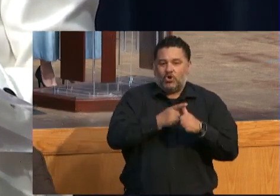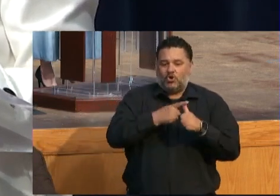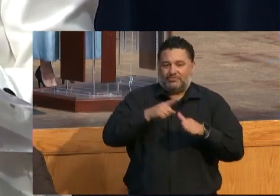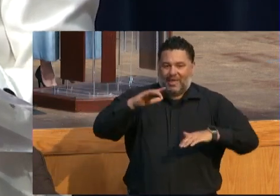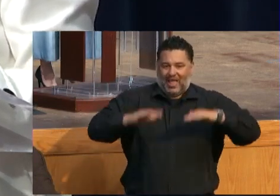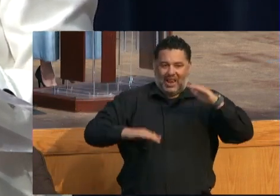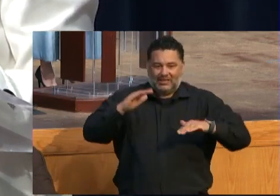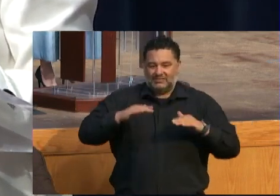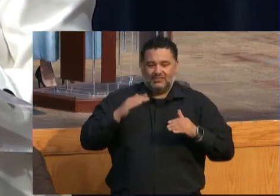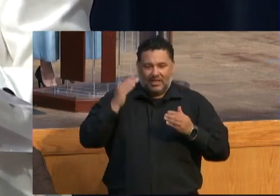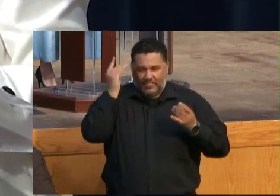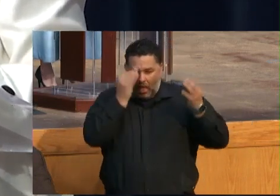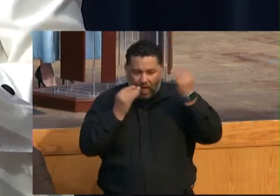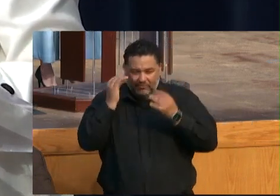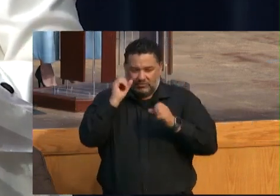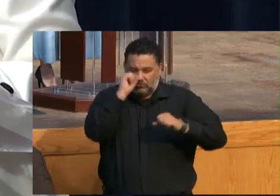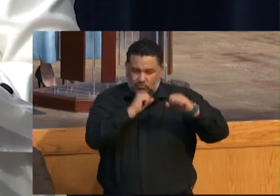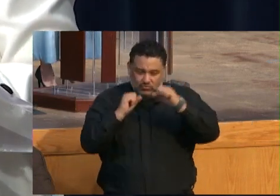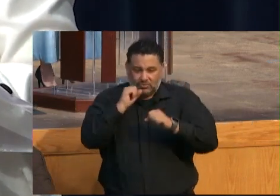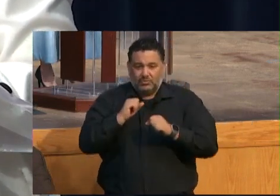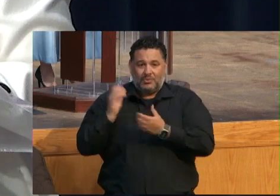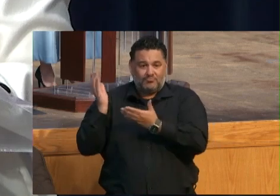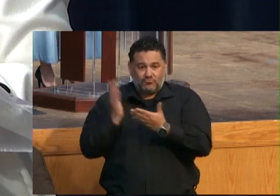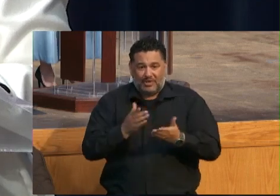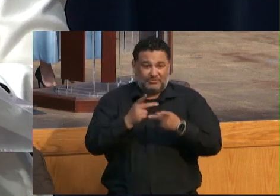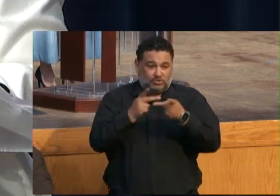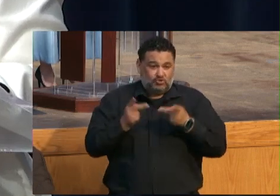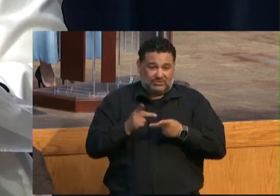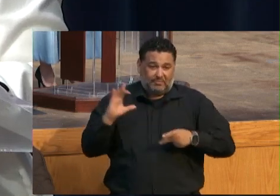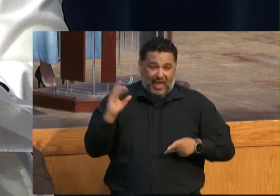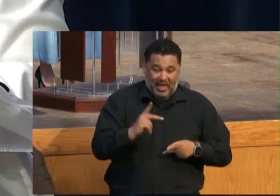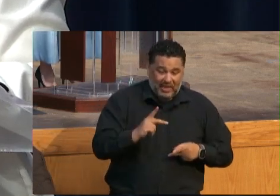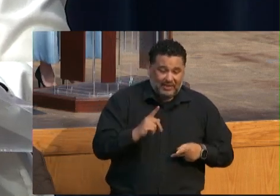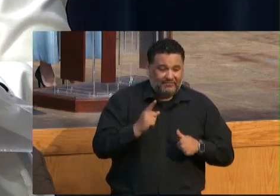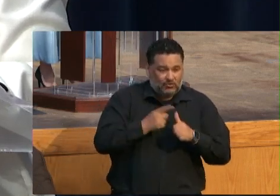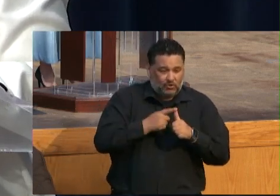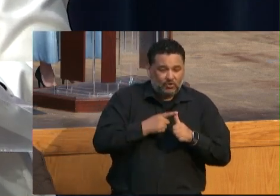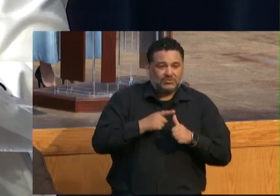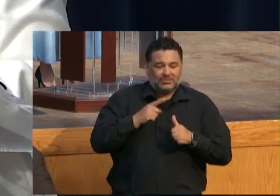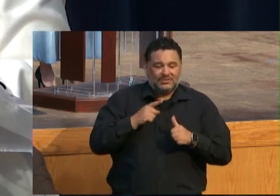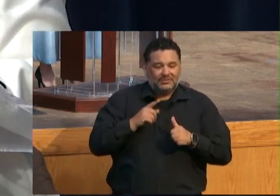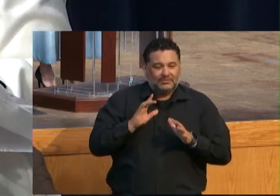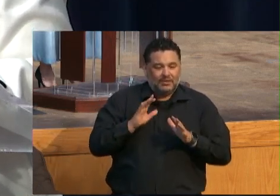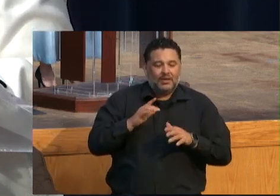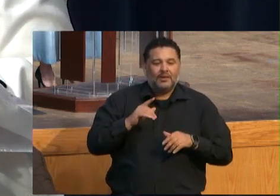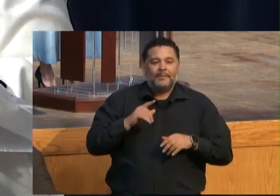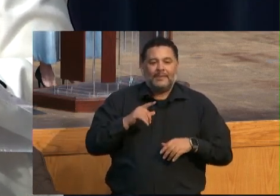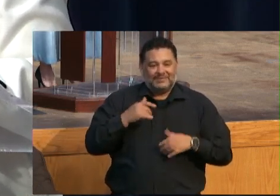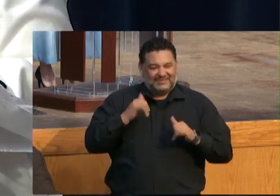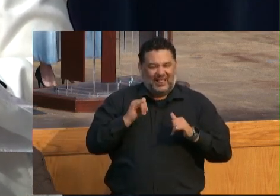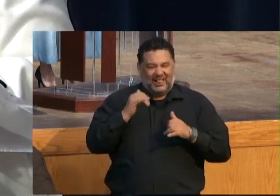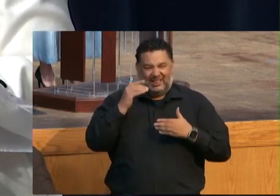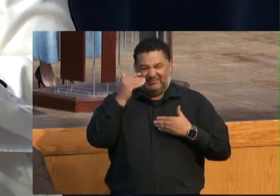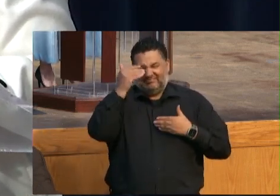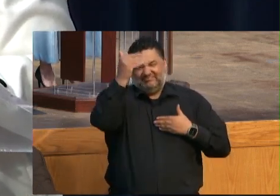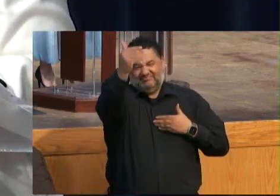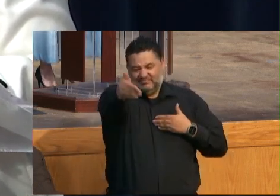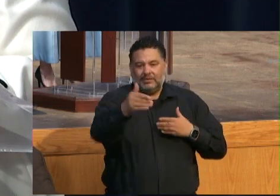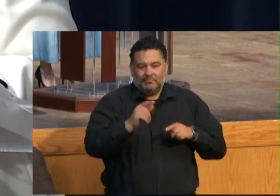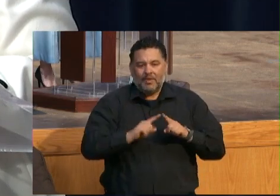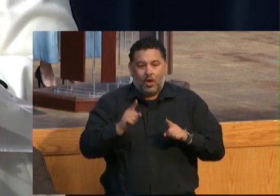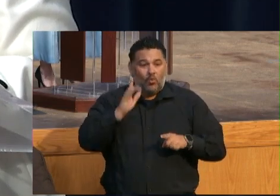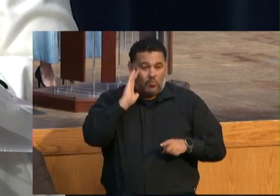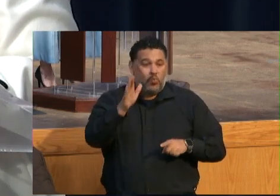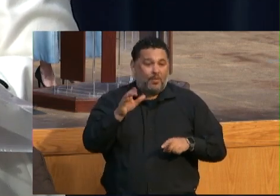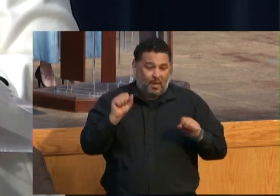and strategic as we bring positions back online. We're still a little ways away from that, but we will be able to do that. So our